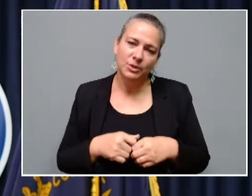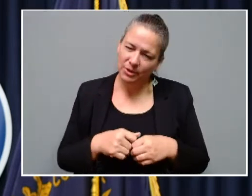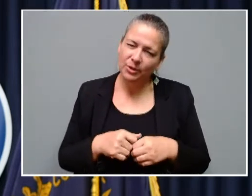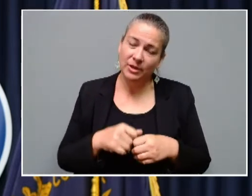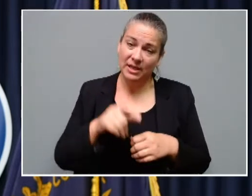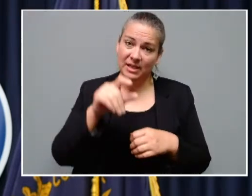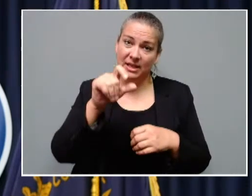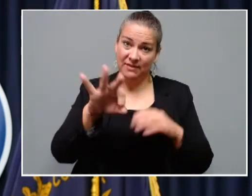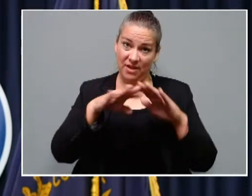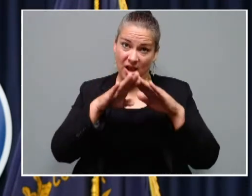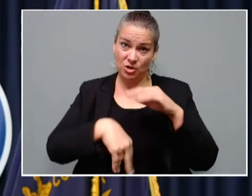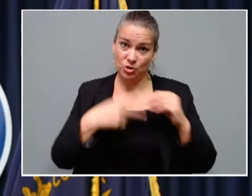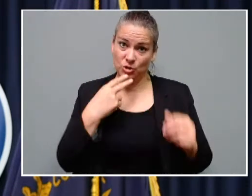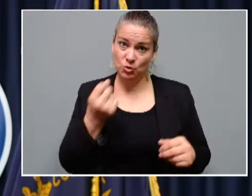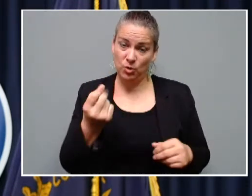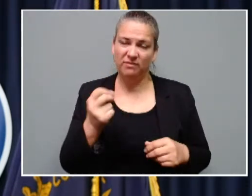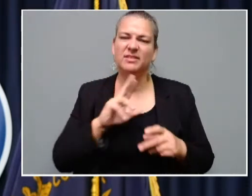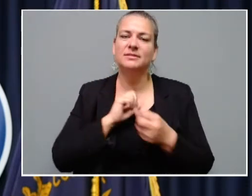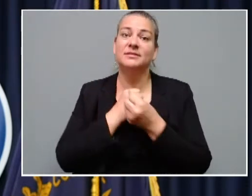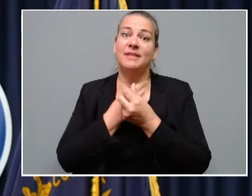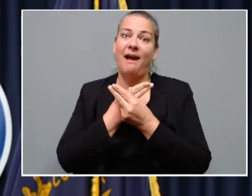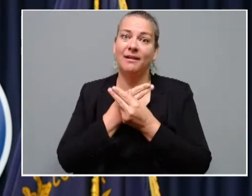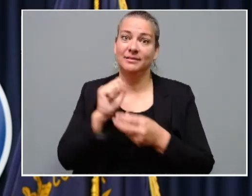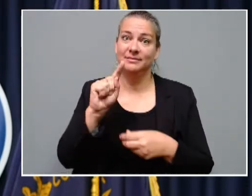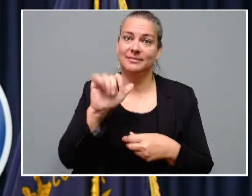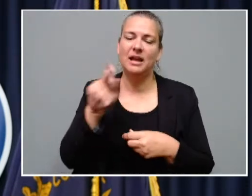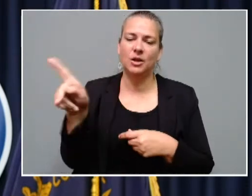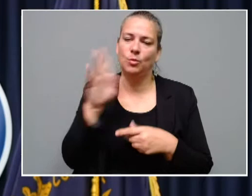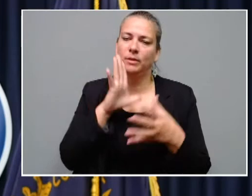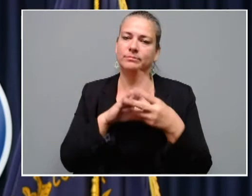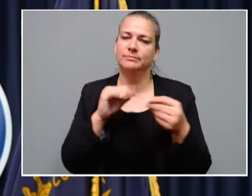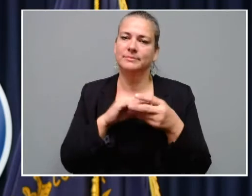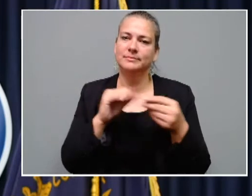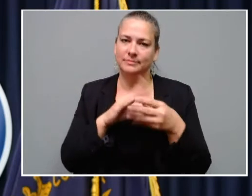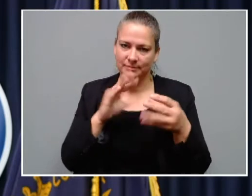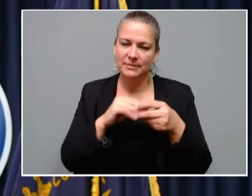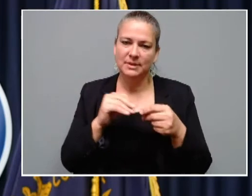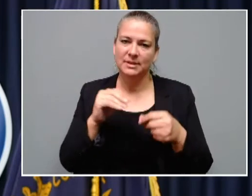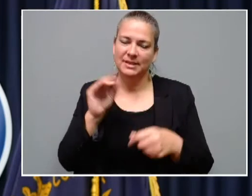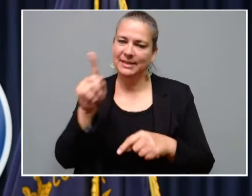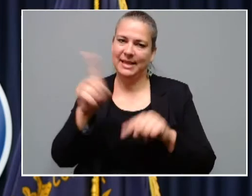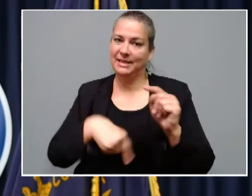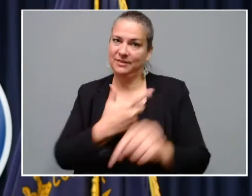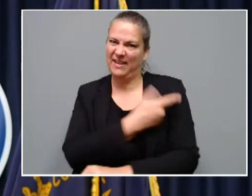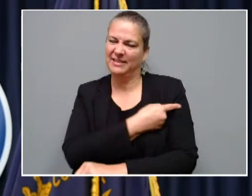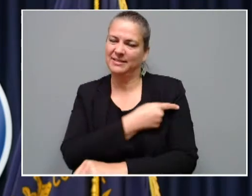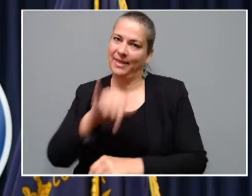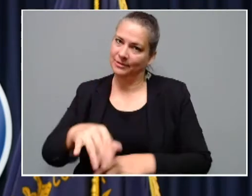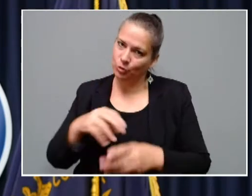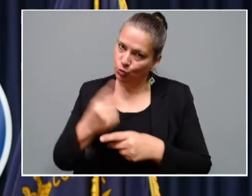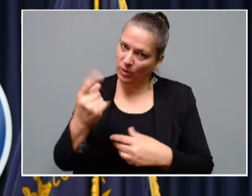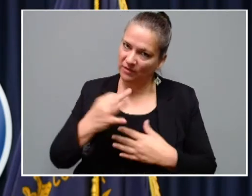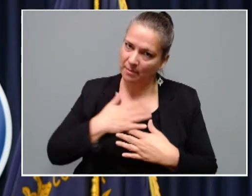talk about it in a minute, can't yet get vaccinated. That includes a member of my family. Over the weekend,